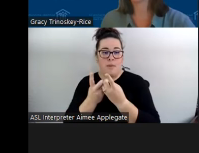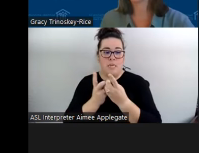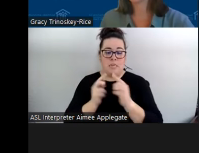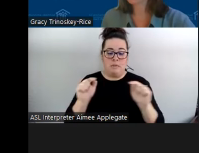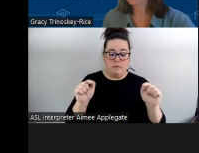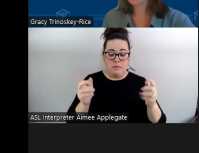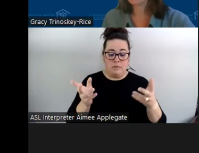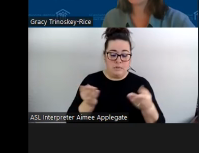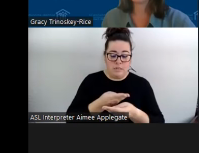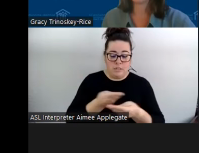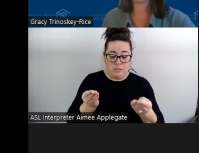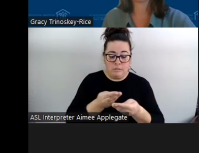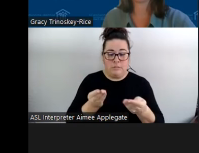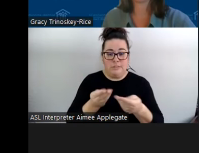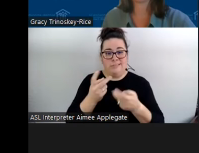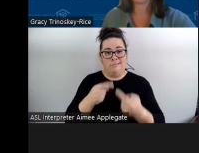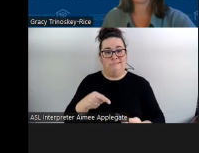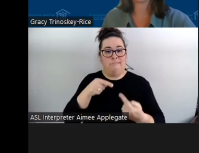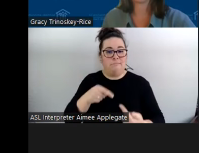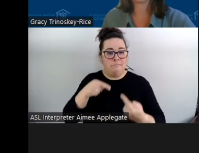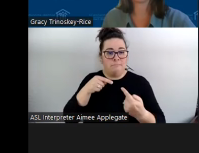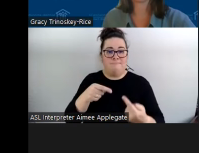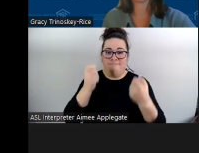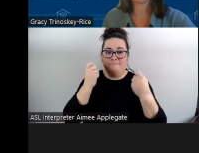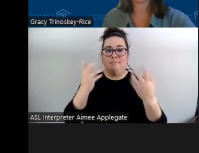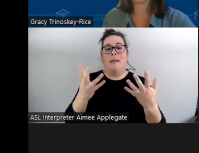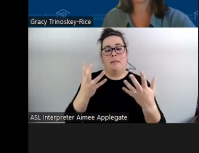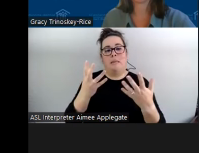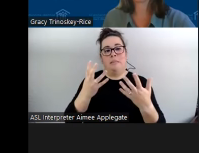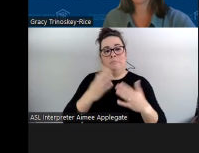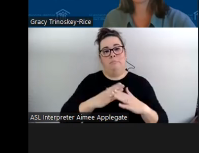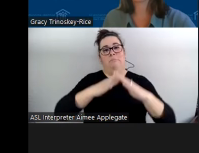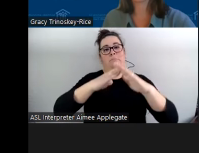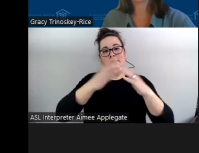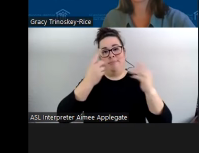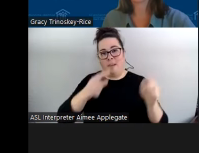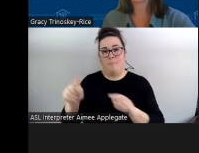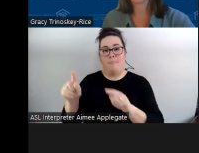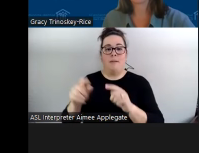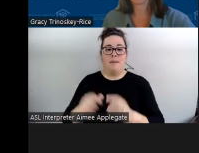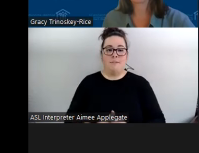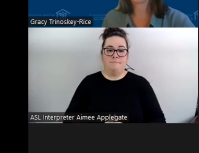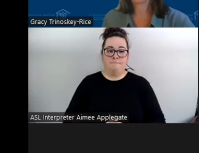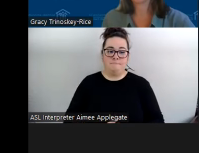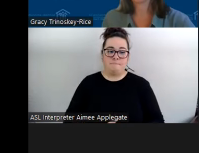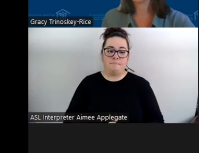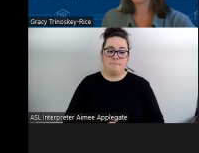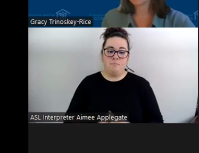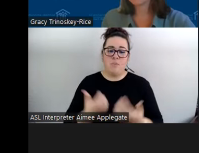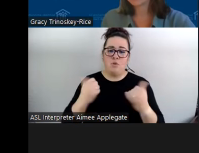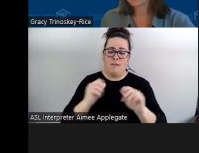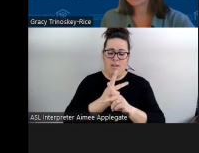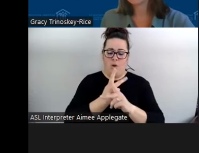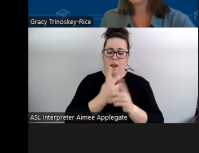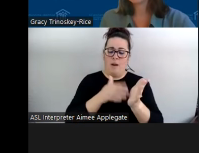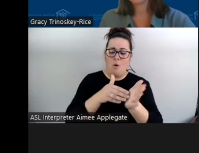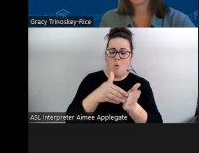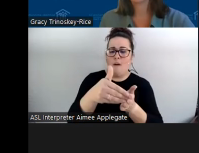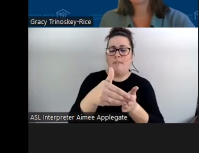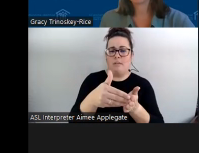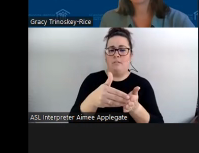variety of issues occurring. And so NAC is trying to quantify those issues through this survey so that we can continue to